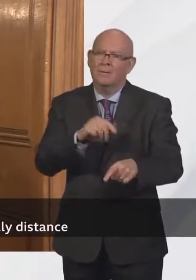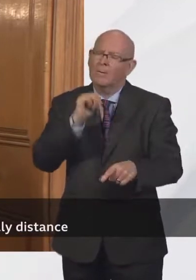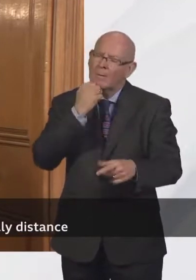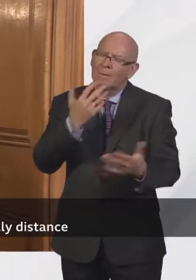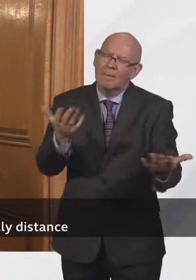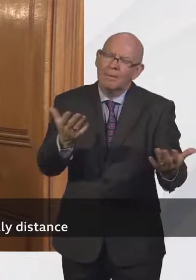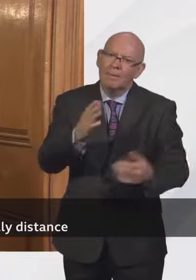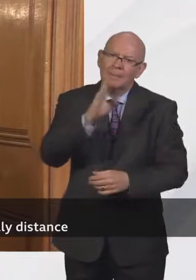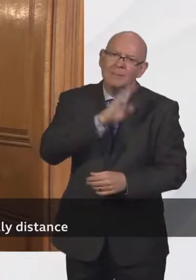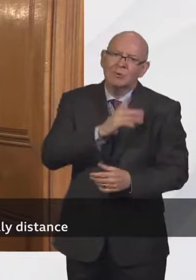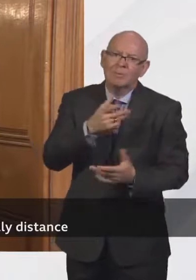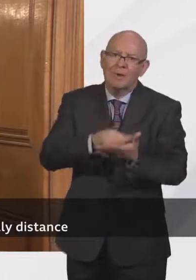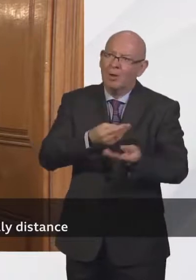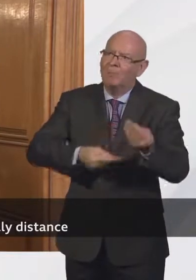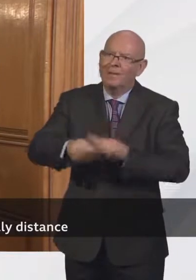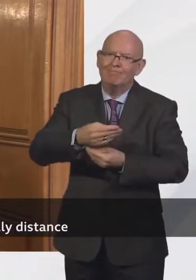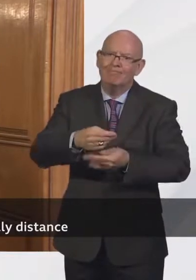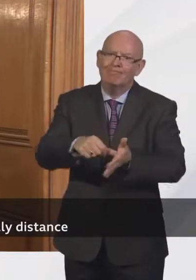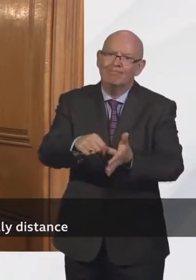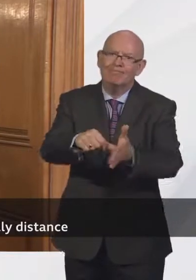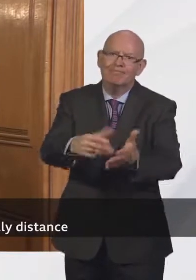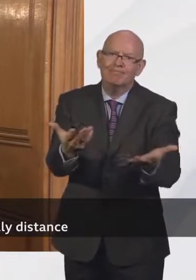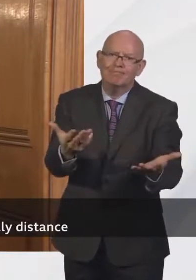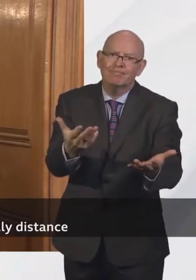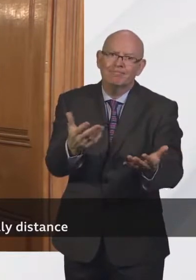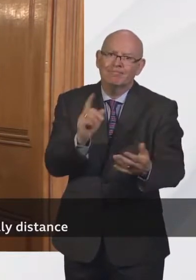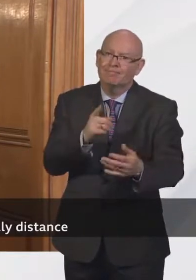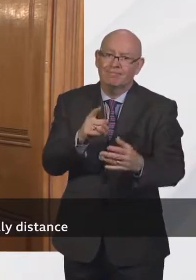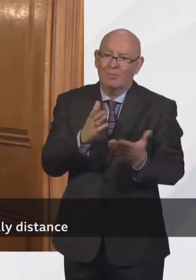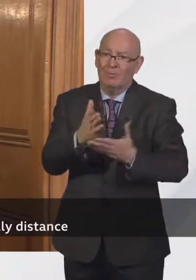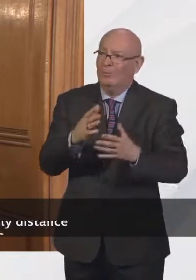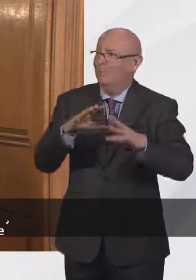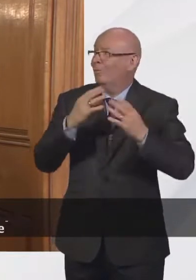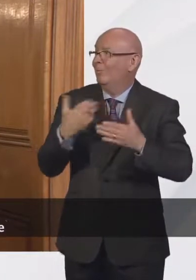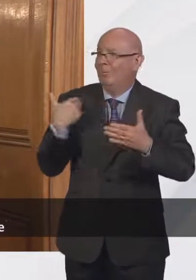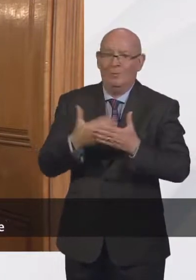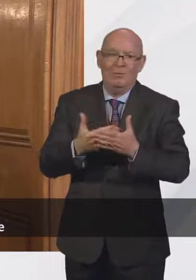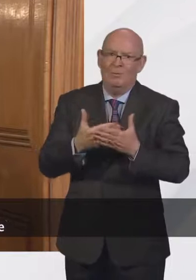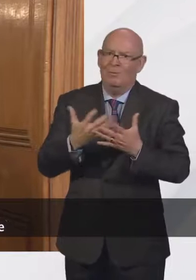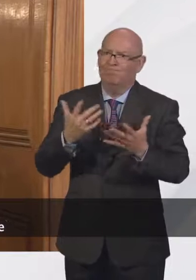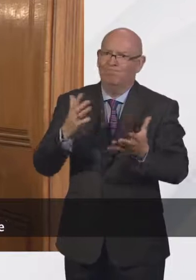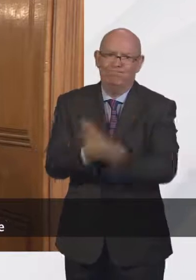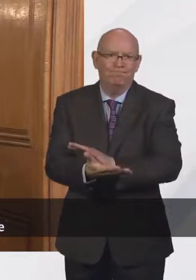can. And I've no doubt that the UK will show enormous resilience and get through it very well. But